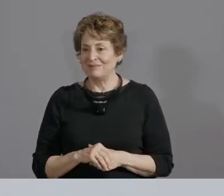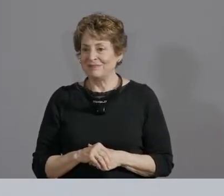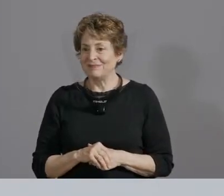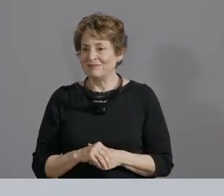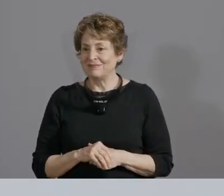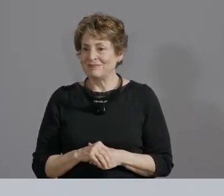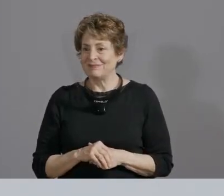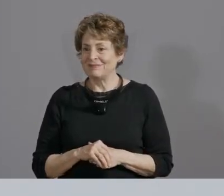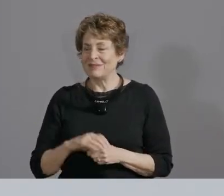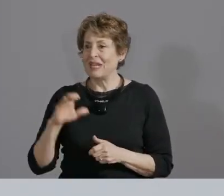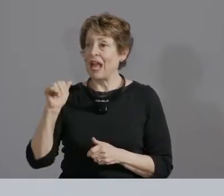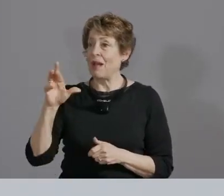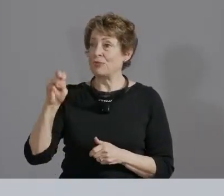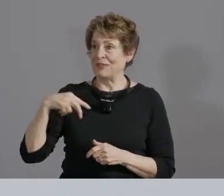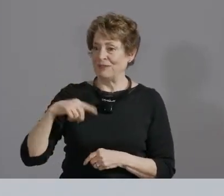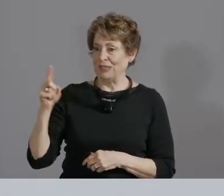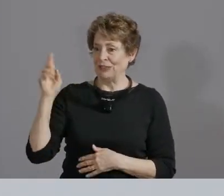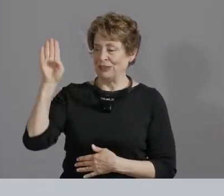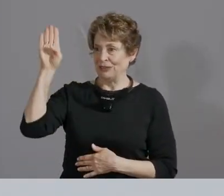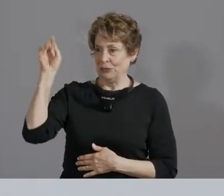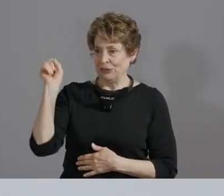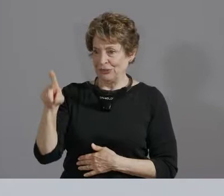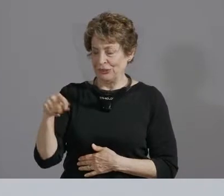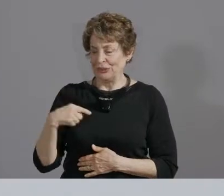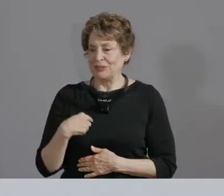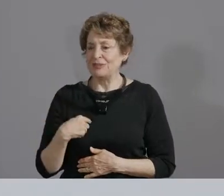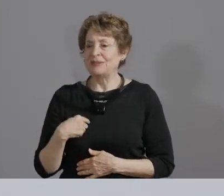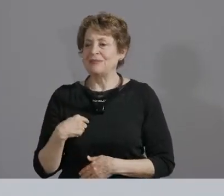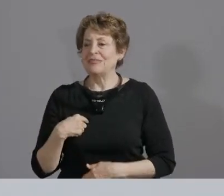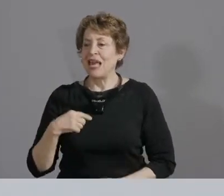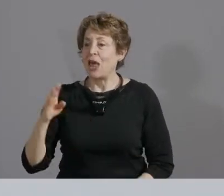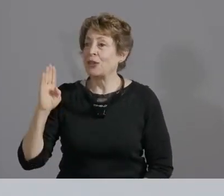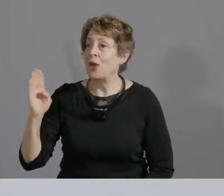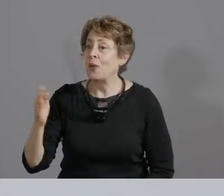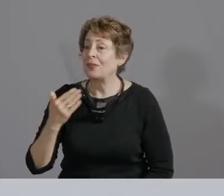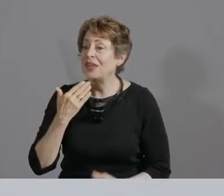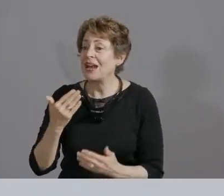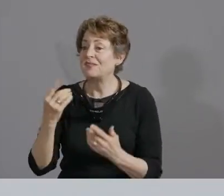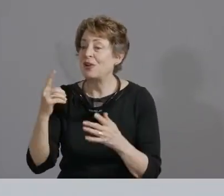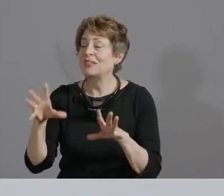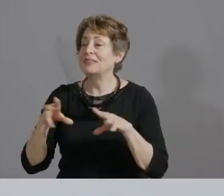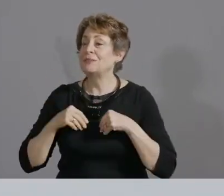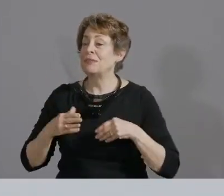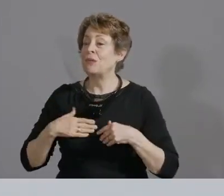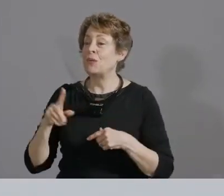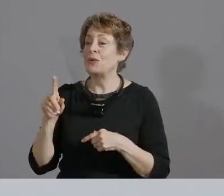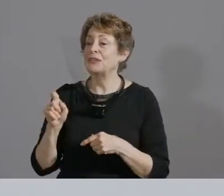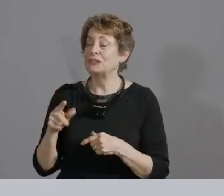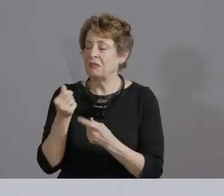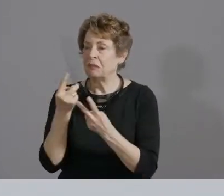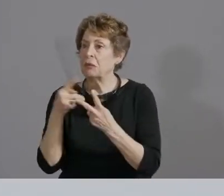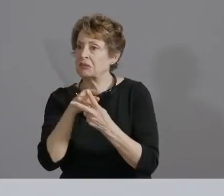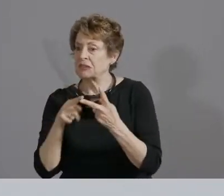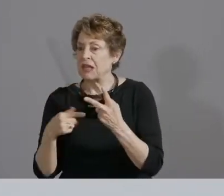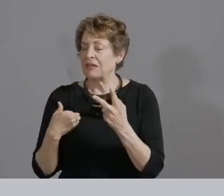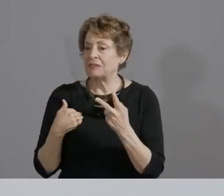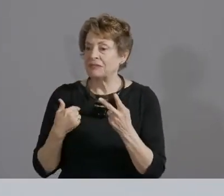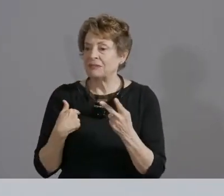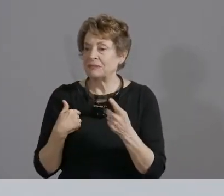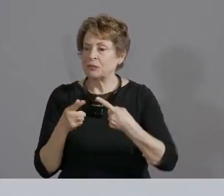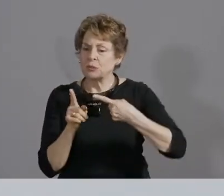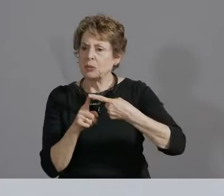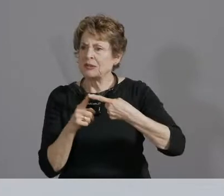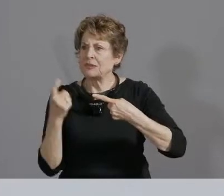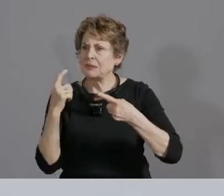Cameron. Hi, Dr. Chris. Thanks for taking our questions. I've got a couple for you. Yeah. You've released the data that breaks